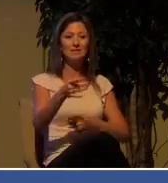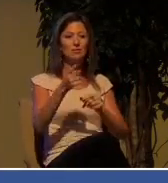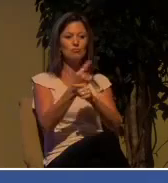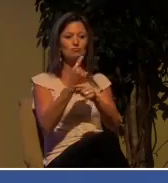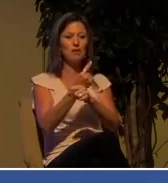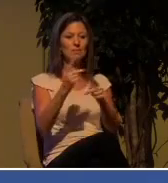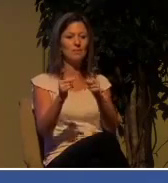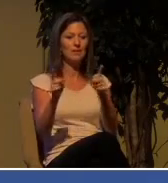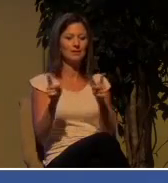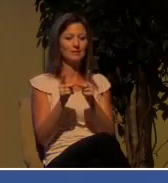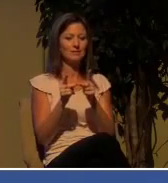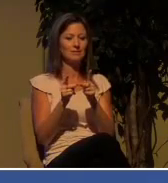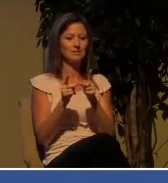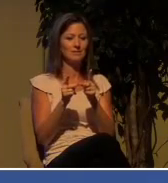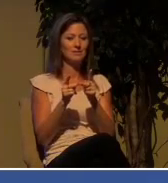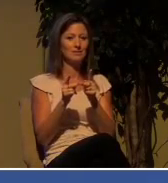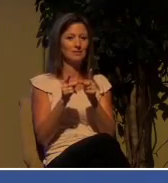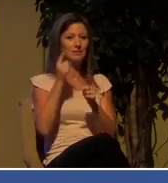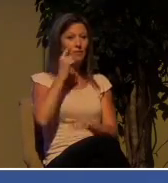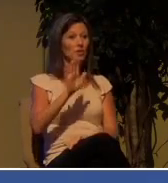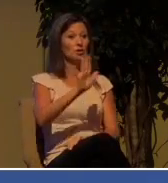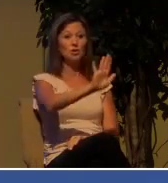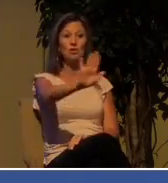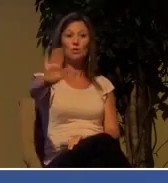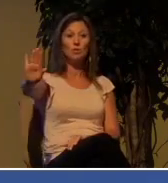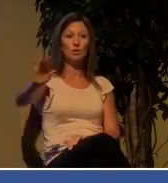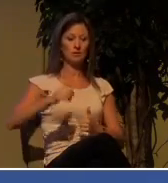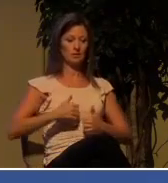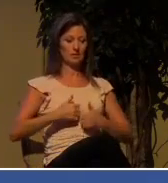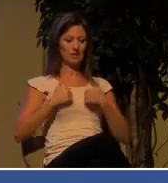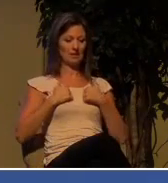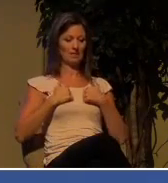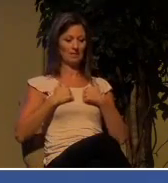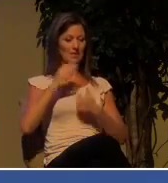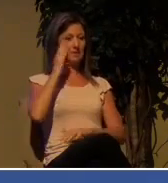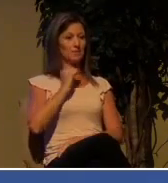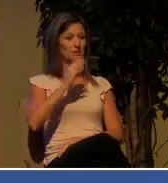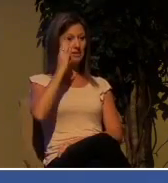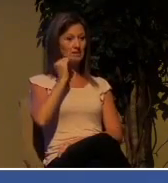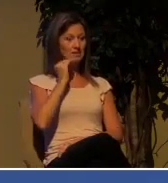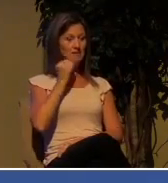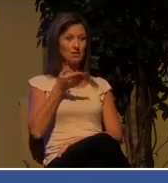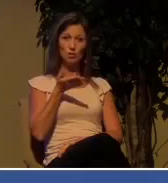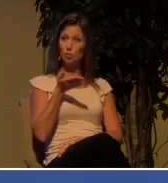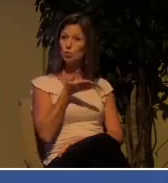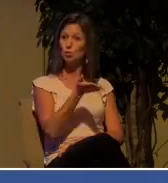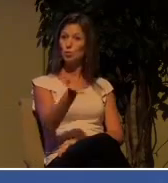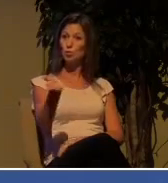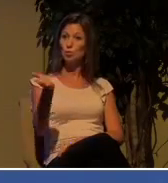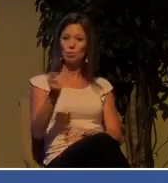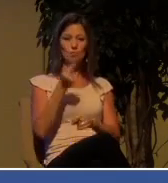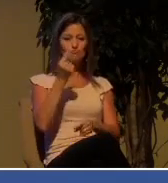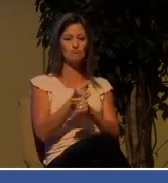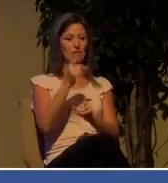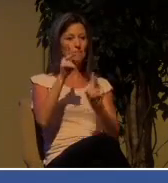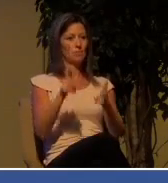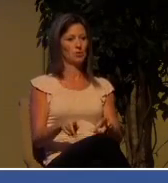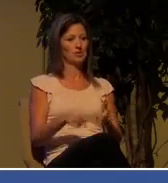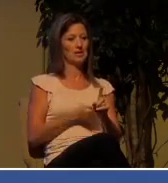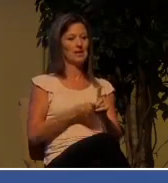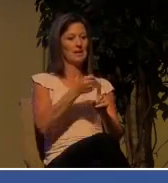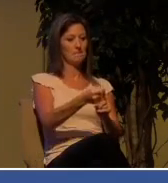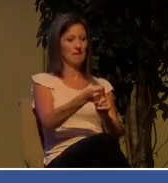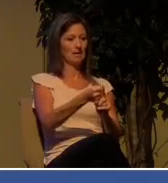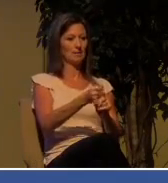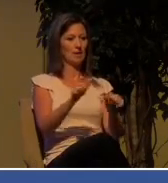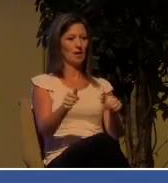Through your life experience, you are the right person to impact others in a relation to